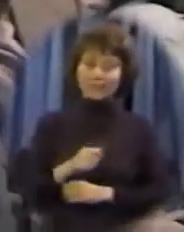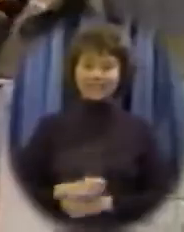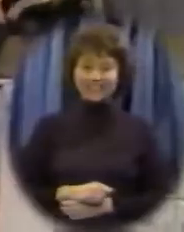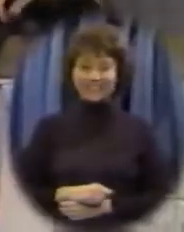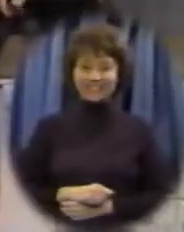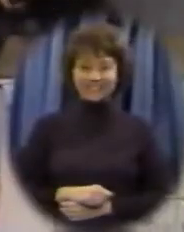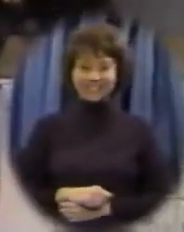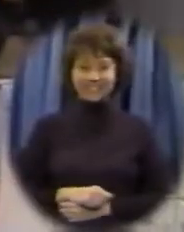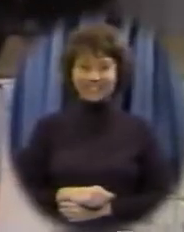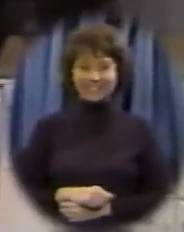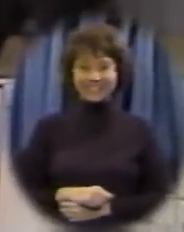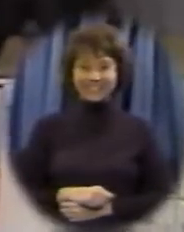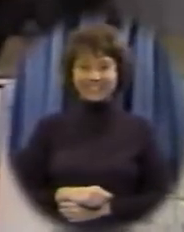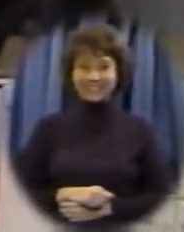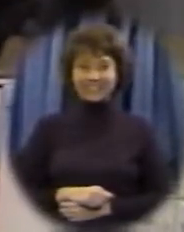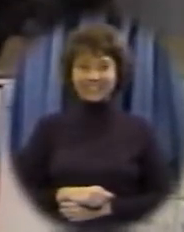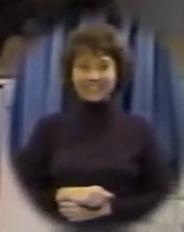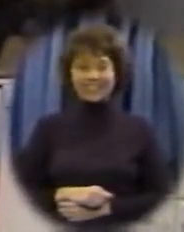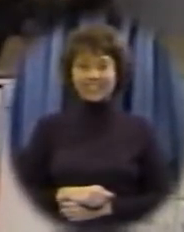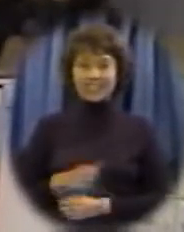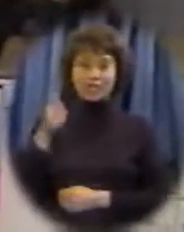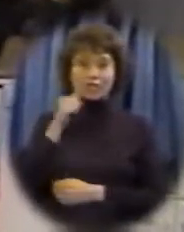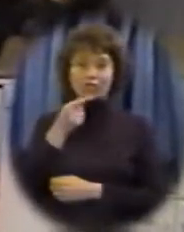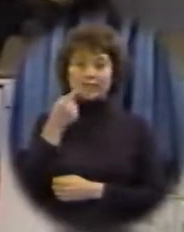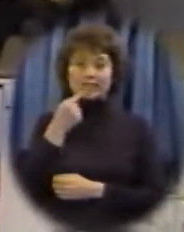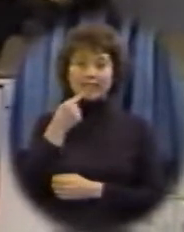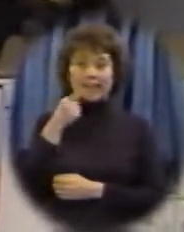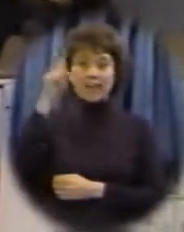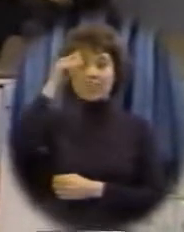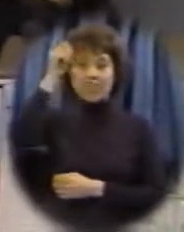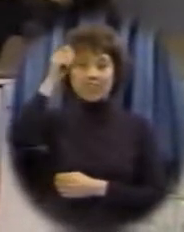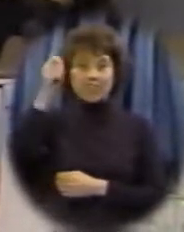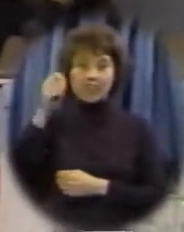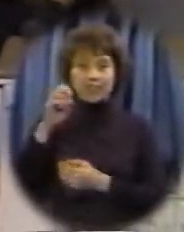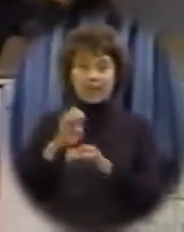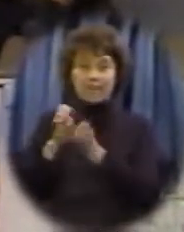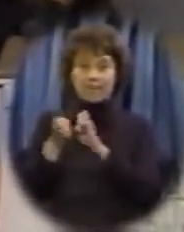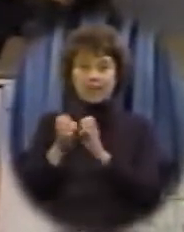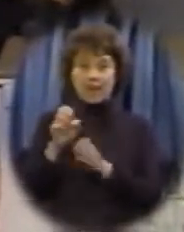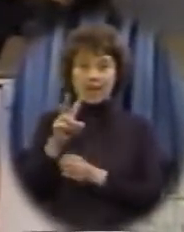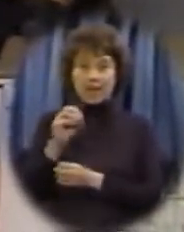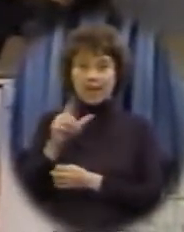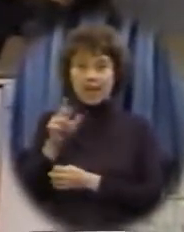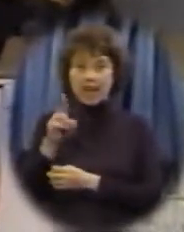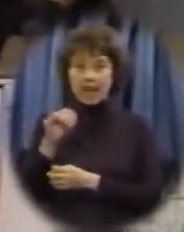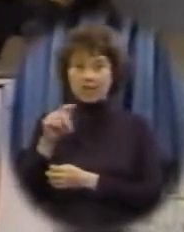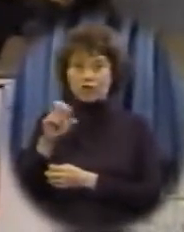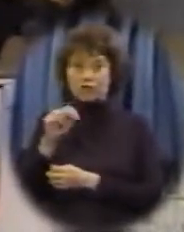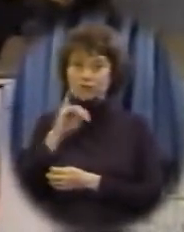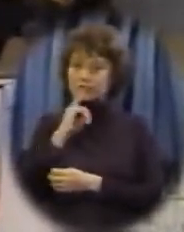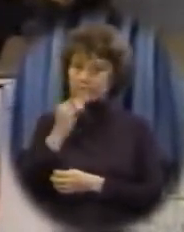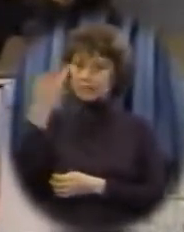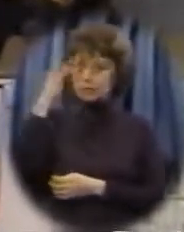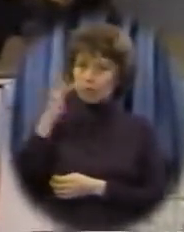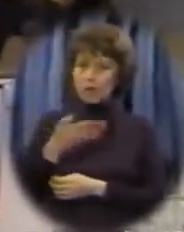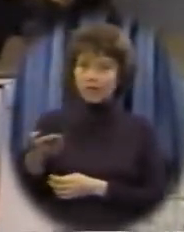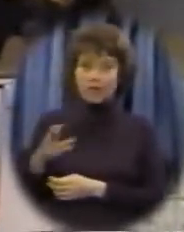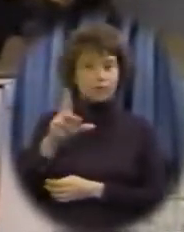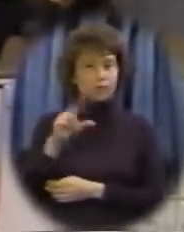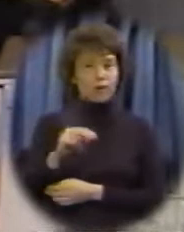But she said, evolution, the theory of evolution is the same thing. That's the most insane thing I've ever heard.